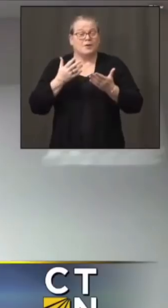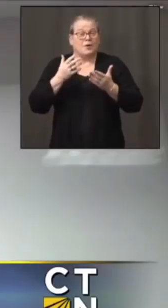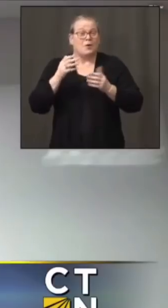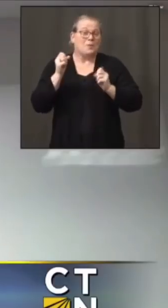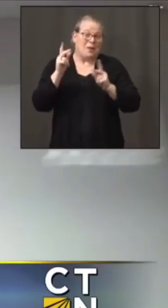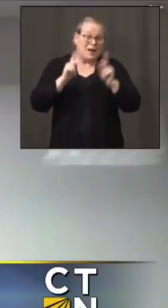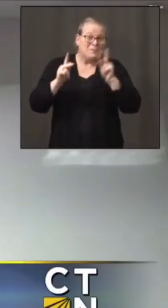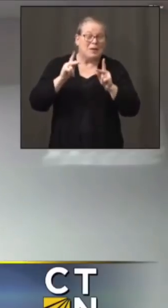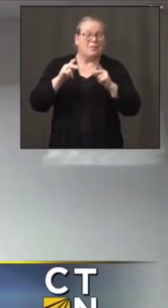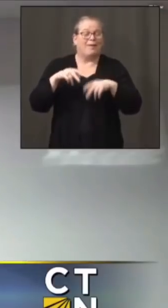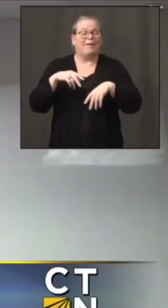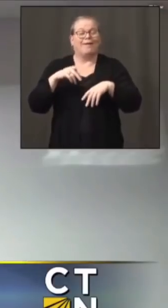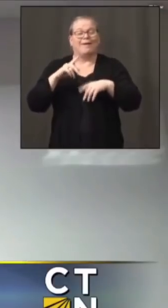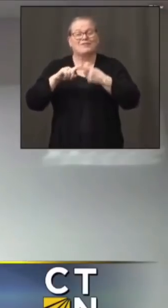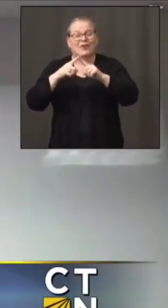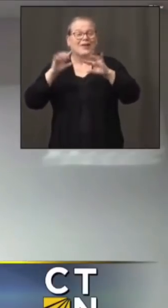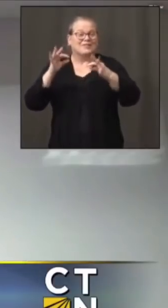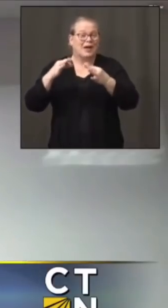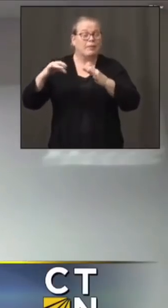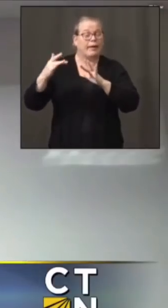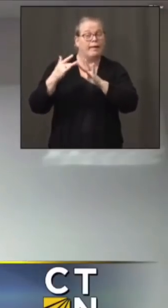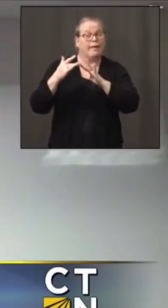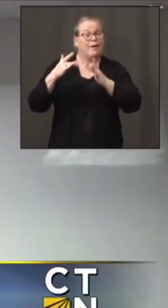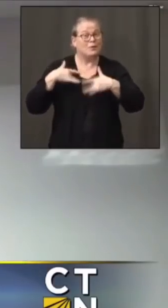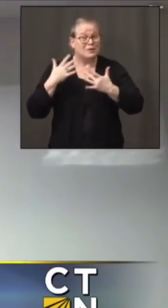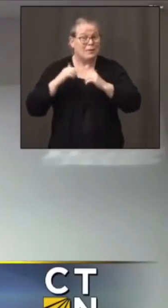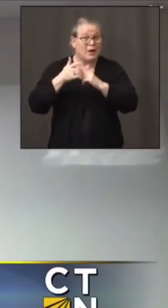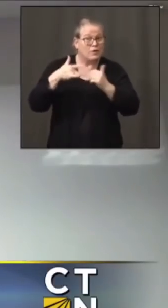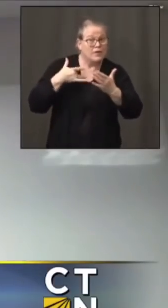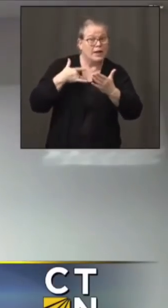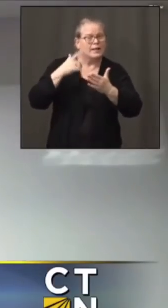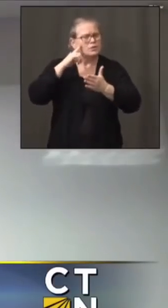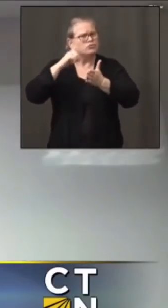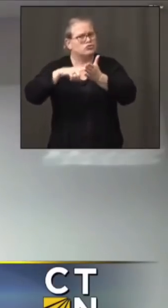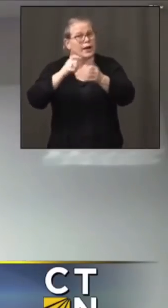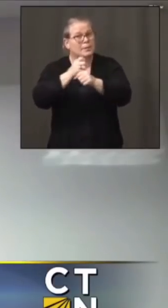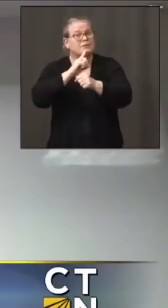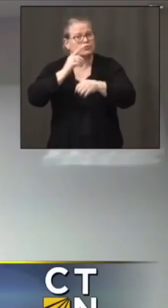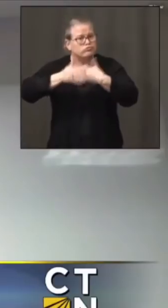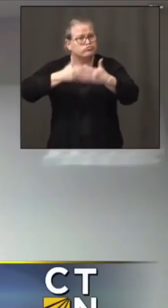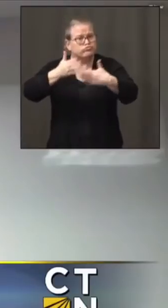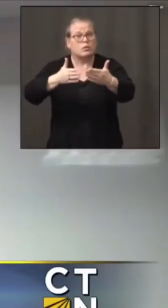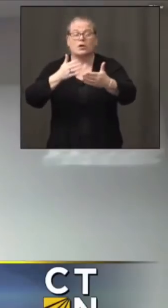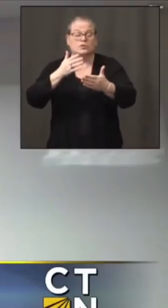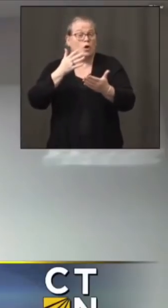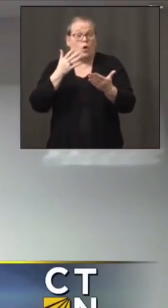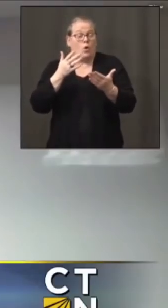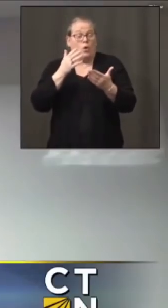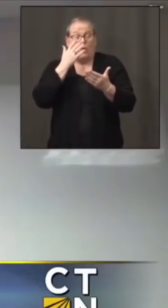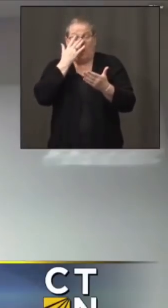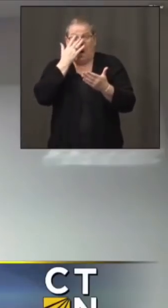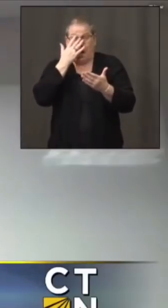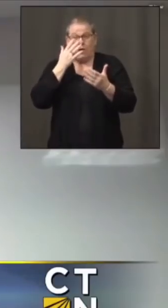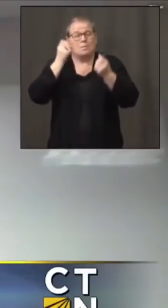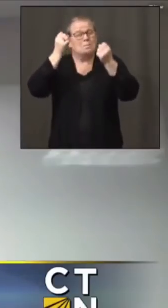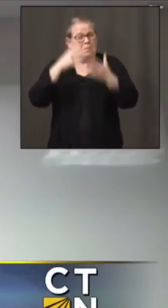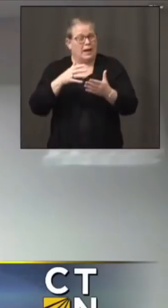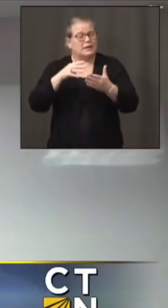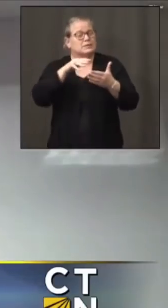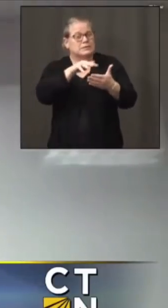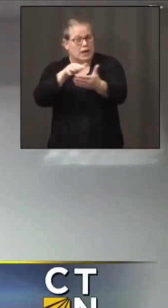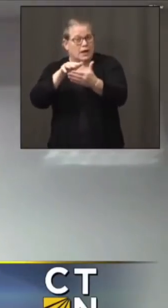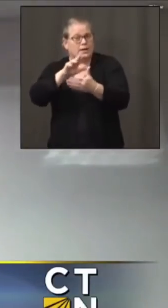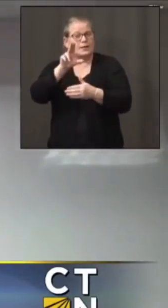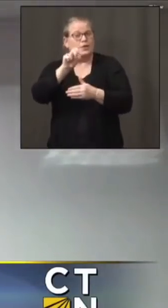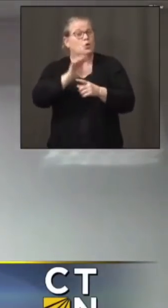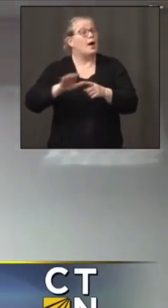then with me and say, hey, how are you feeling? So the good news is, I think, a lot of people, when you look at studies across the country, a lot of people, when asked, will you